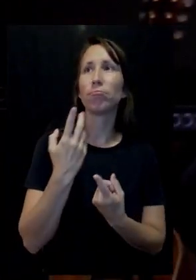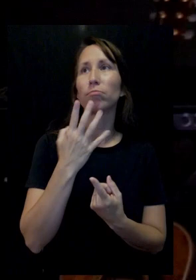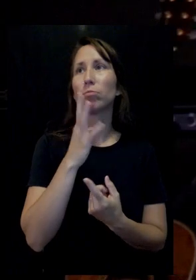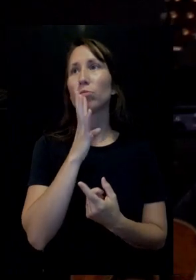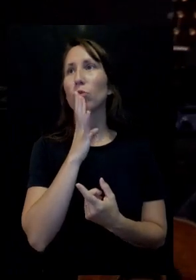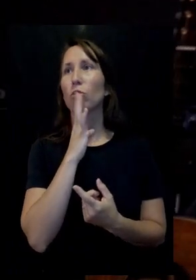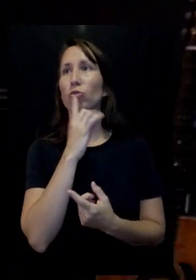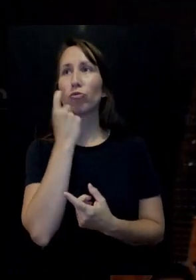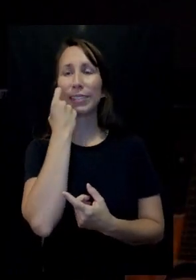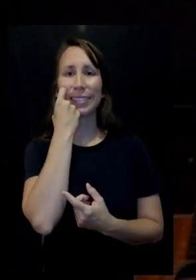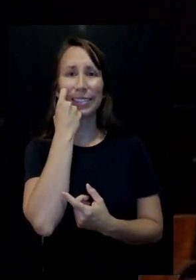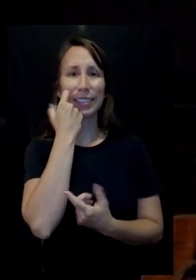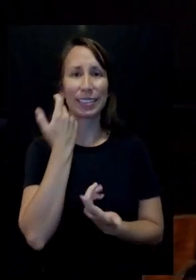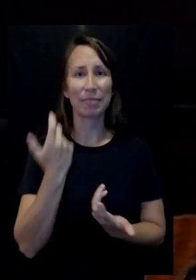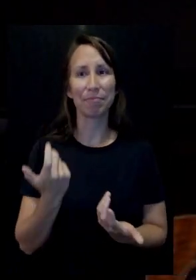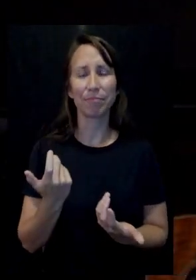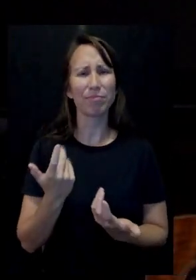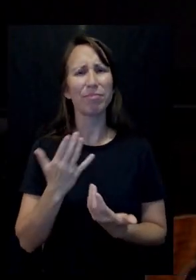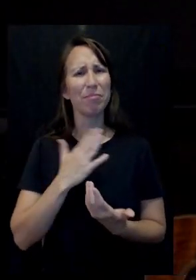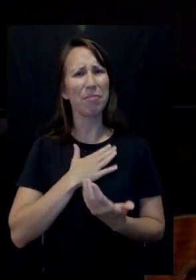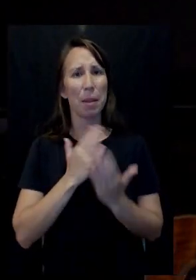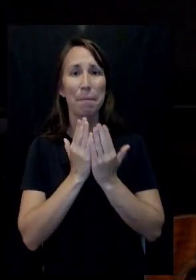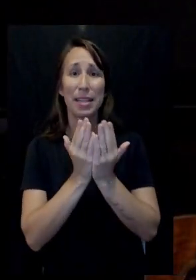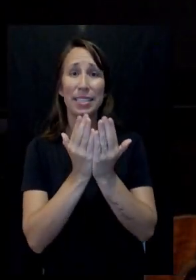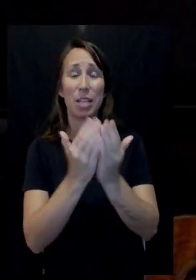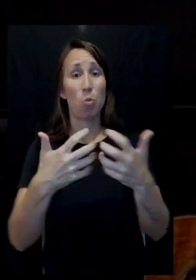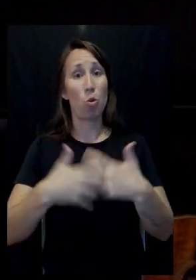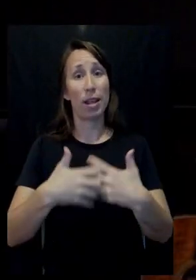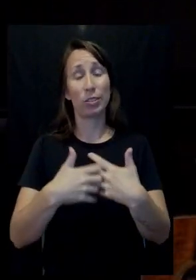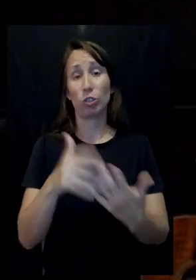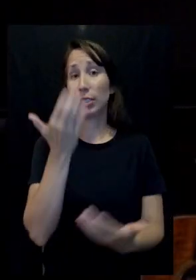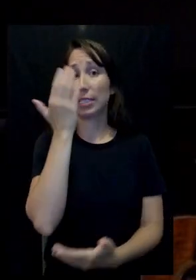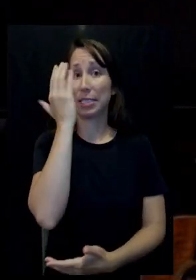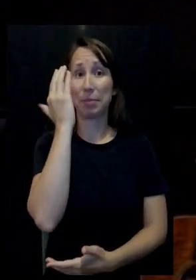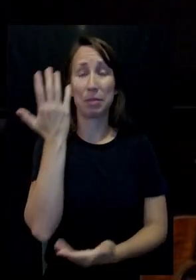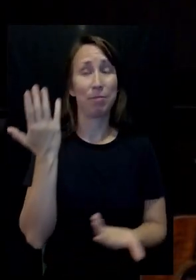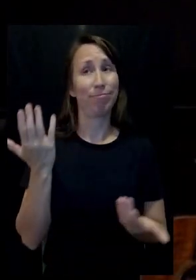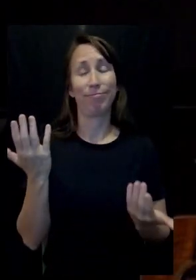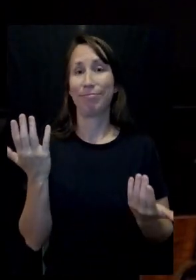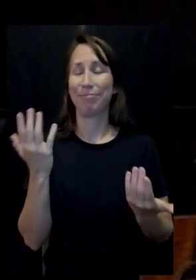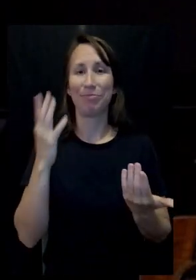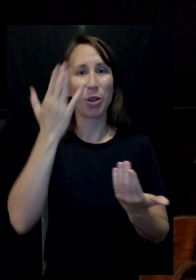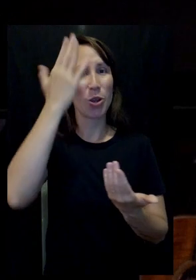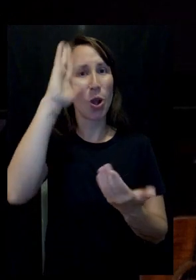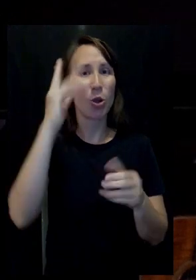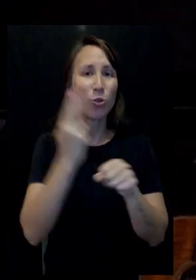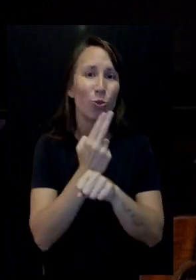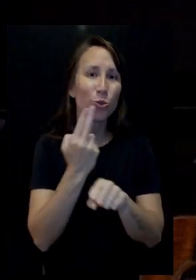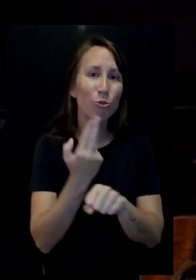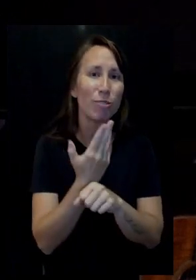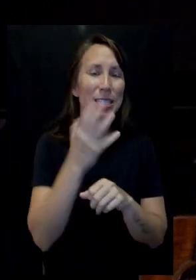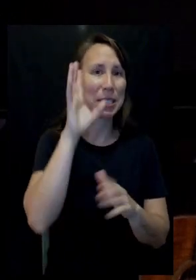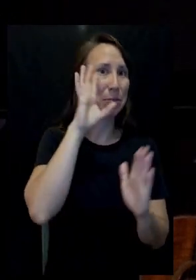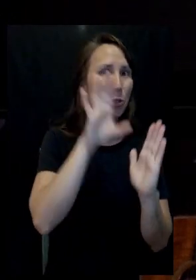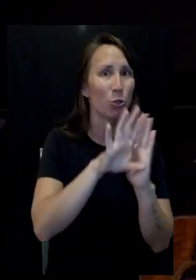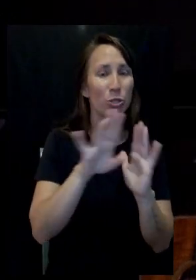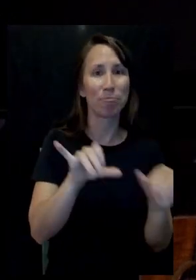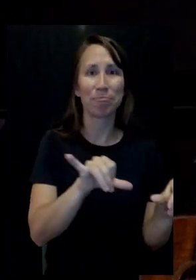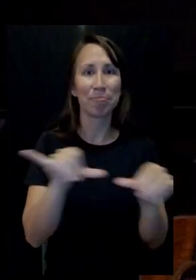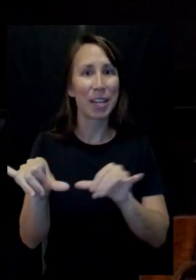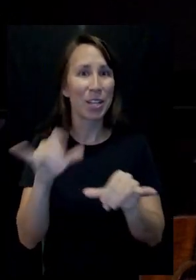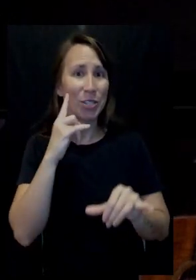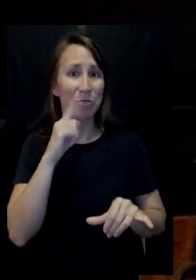bit about, I don't know why, my sailboat engine just seems to be kind of, God uses pictures and parallels for me and sort of